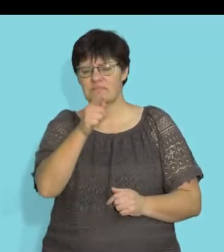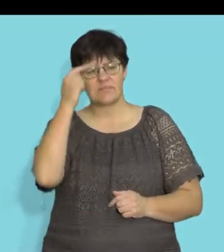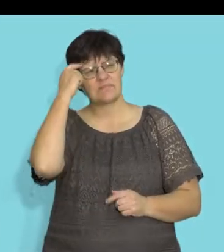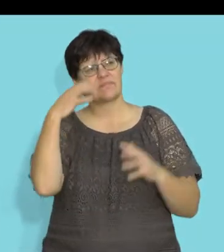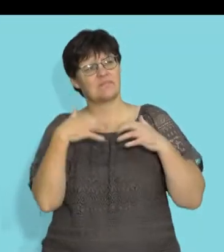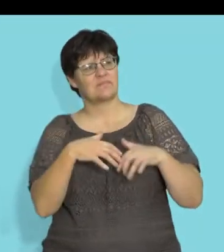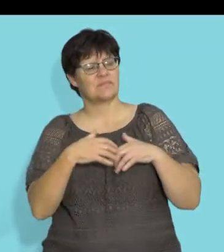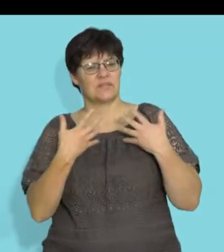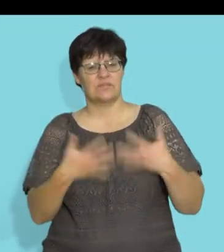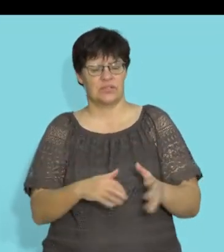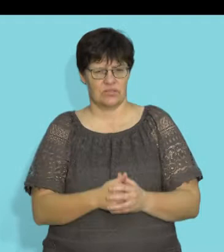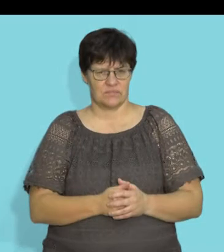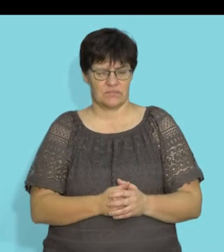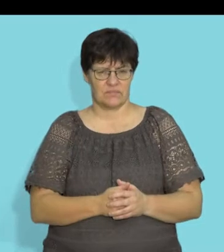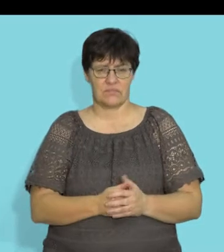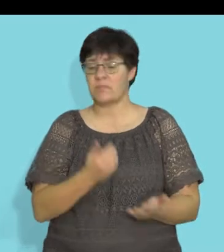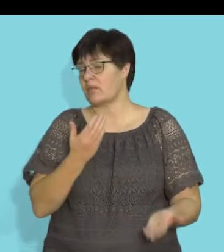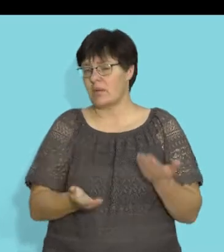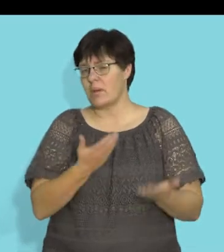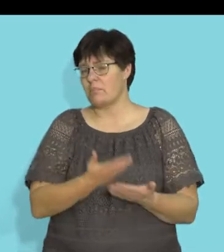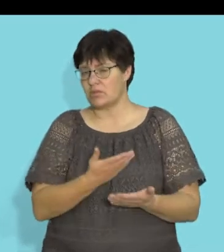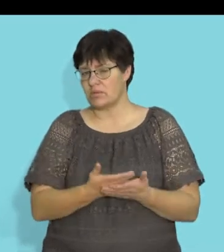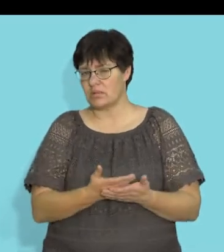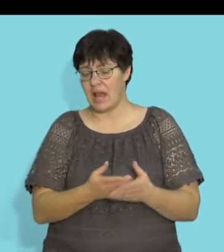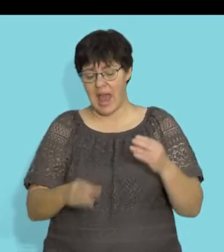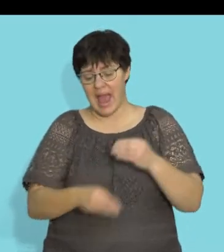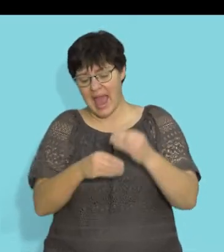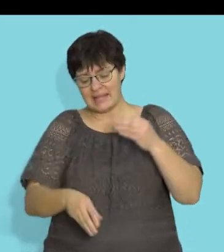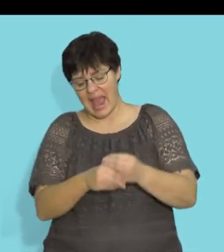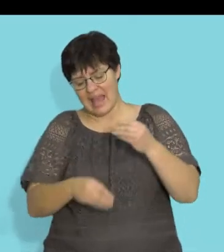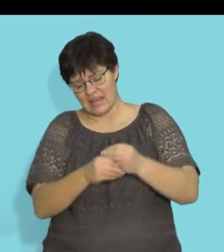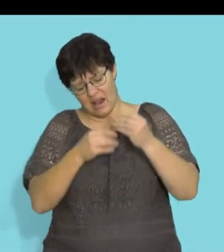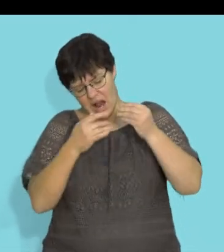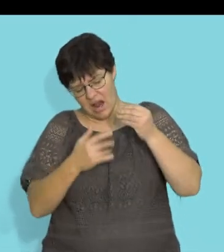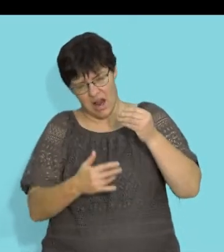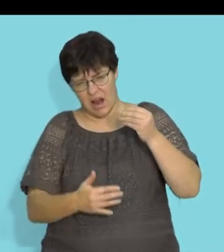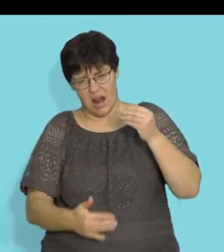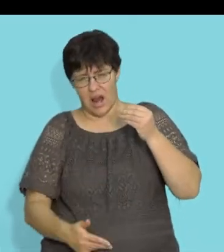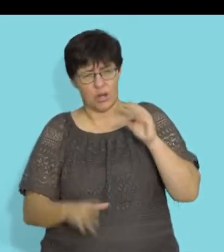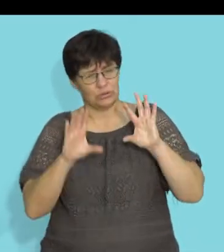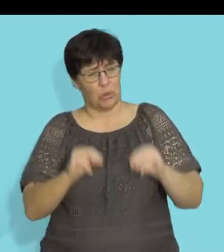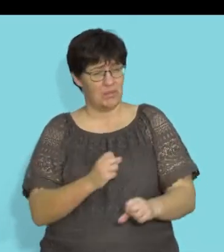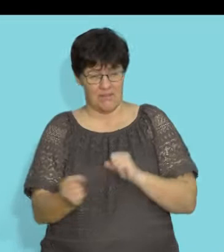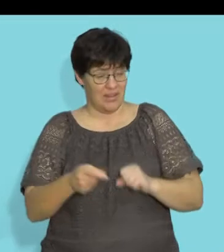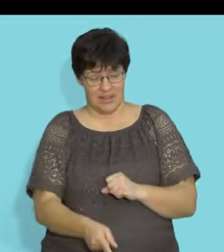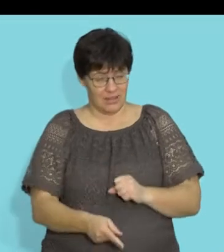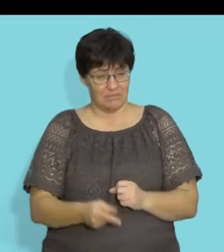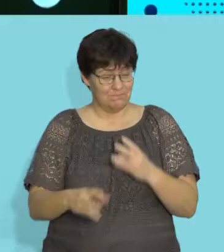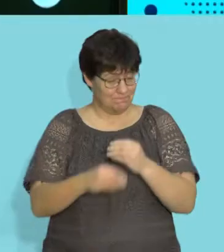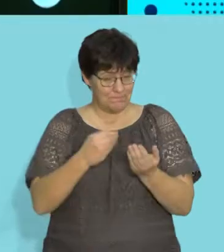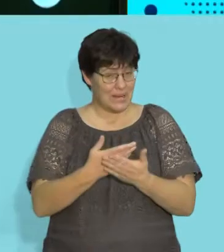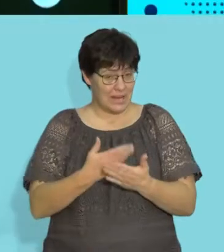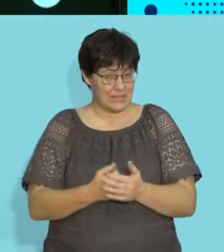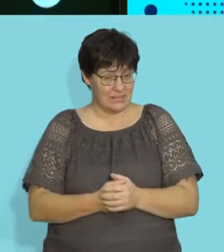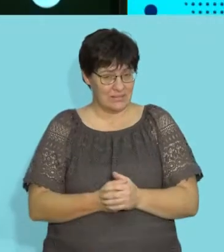Have you ever thought about if there's a possibility of adding an infinite amount of terms in a pattern together?